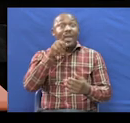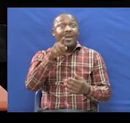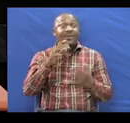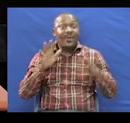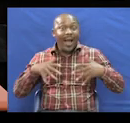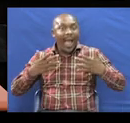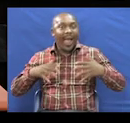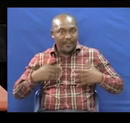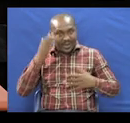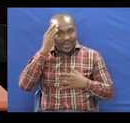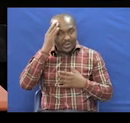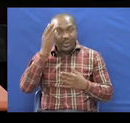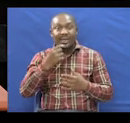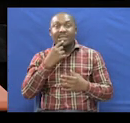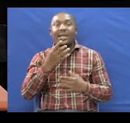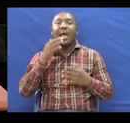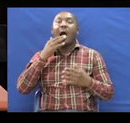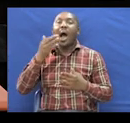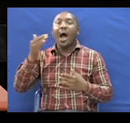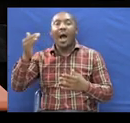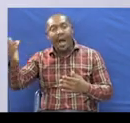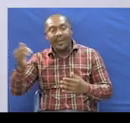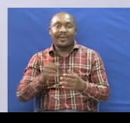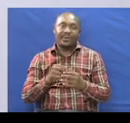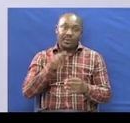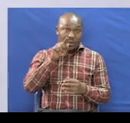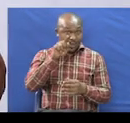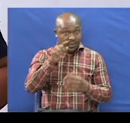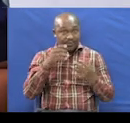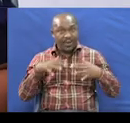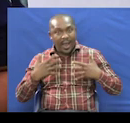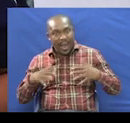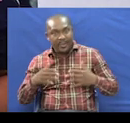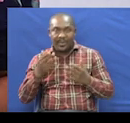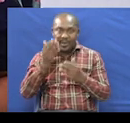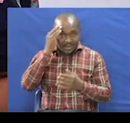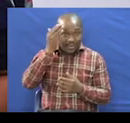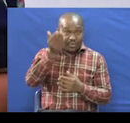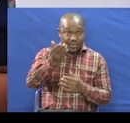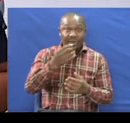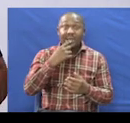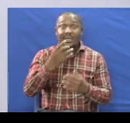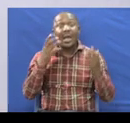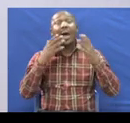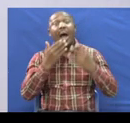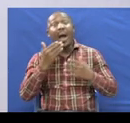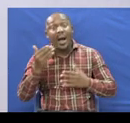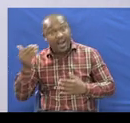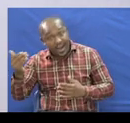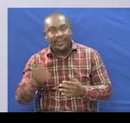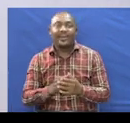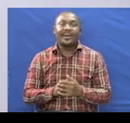happy and you know it, say ha ha, ha ha ha. If you are happy and you know it, say ha ha, ha ha